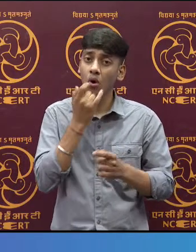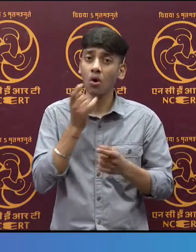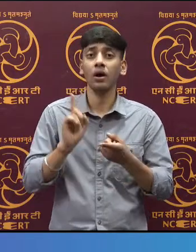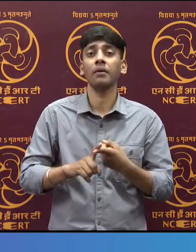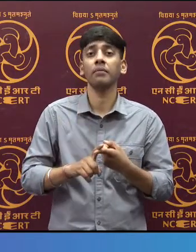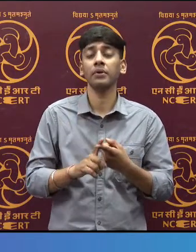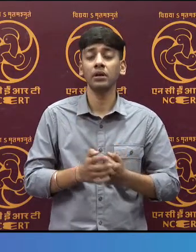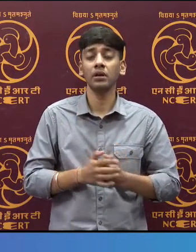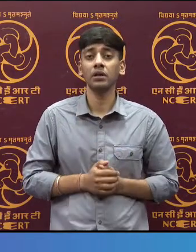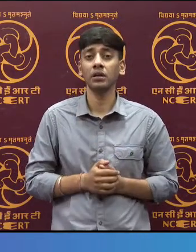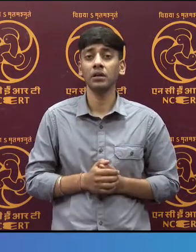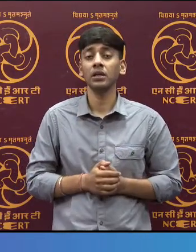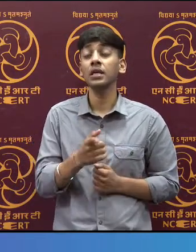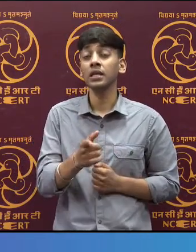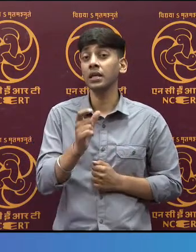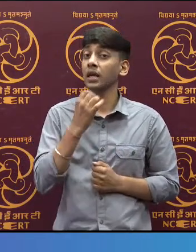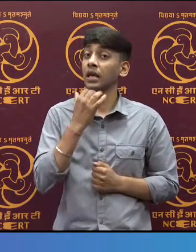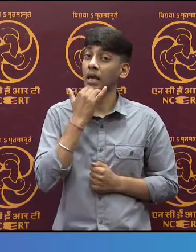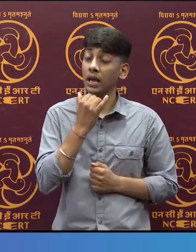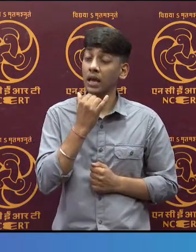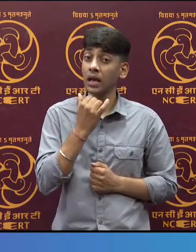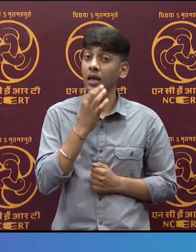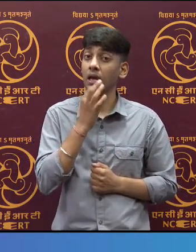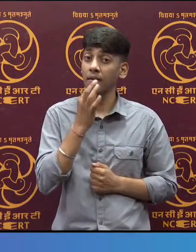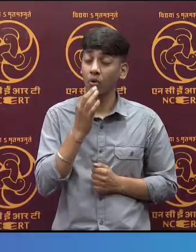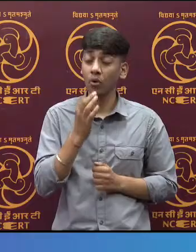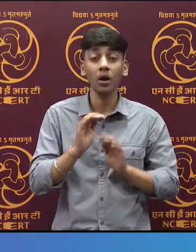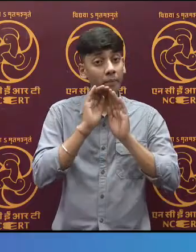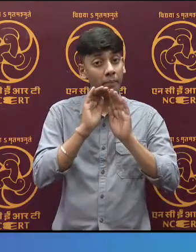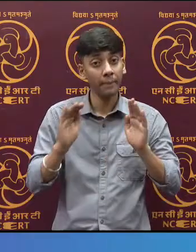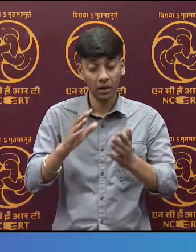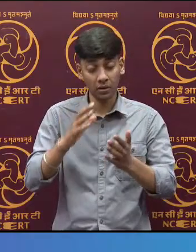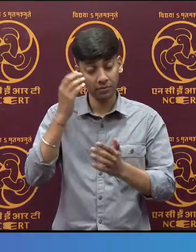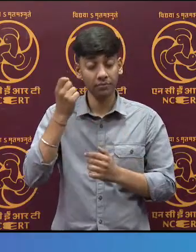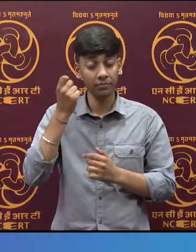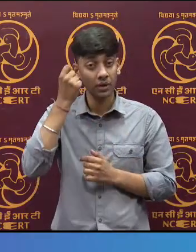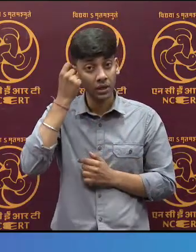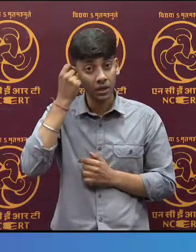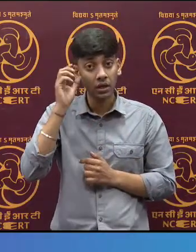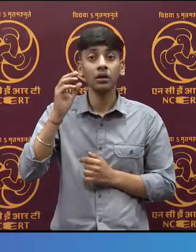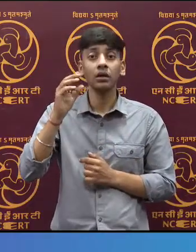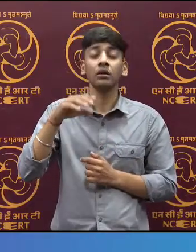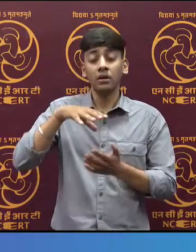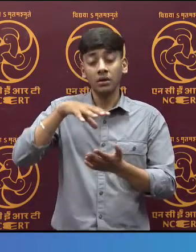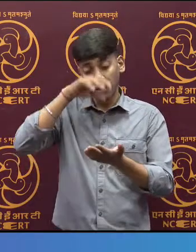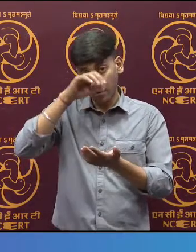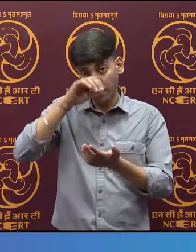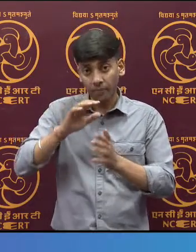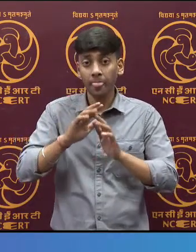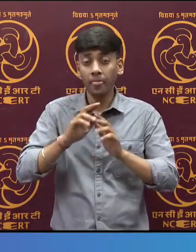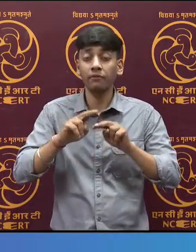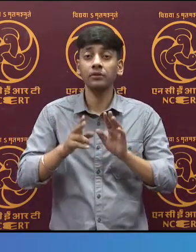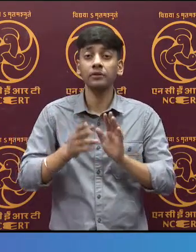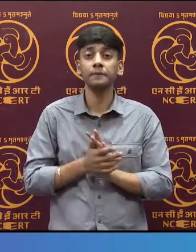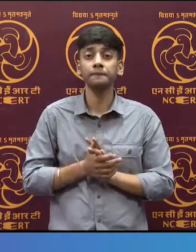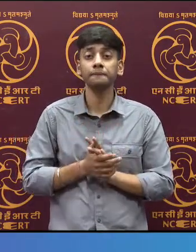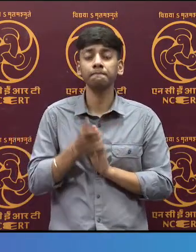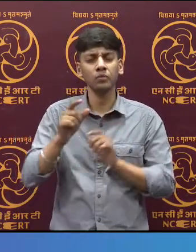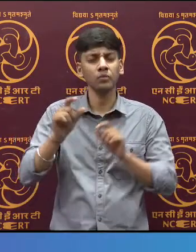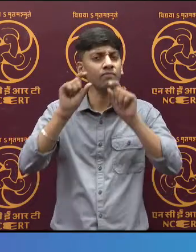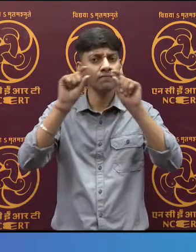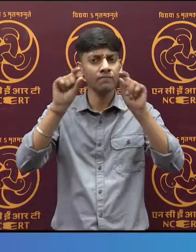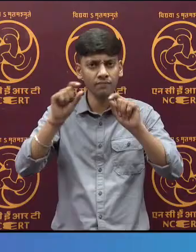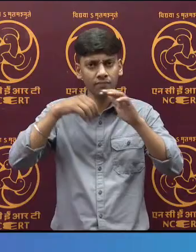and I think it should be very important for all our students for the exam preparation. Yes, yes. For example, in this particular slide, you can see